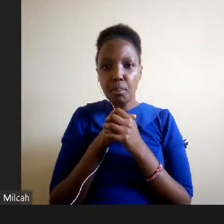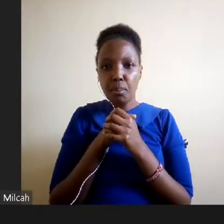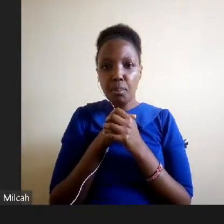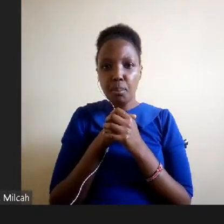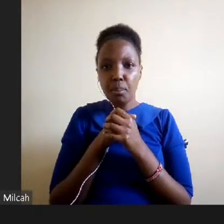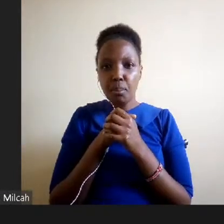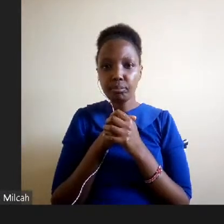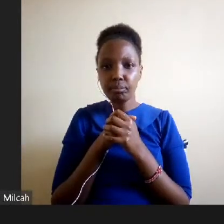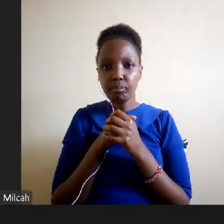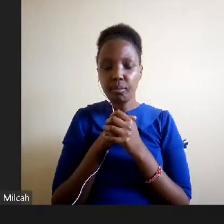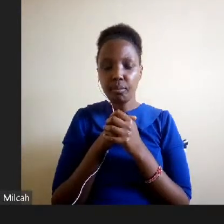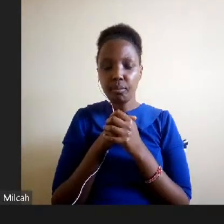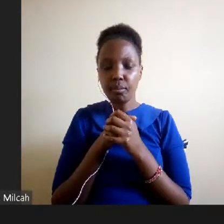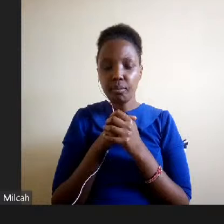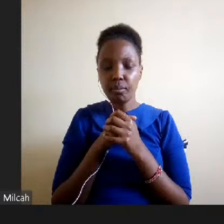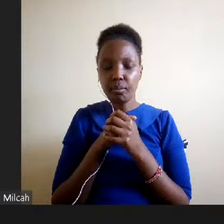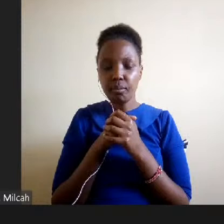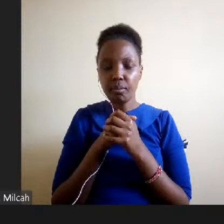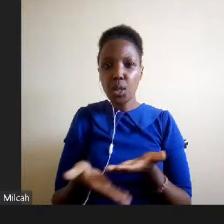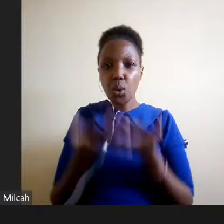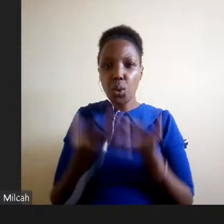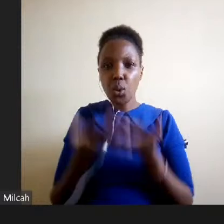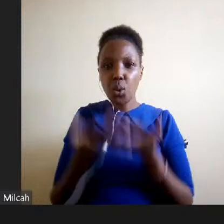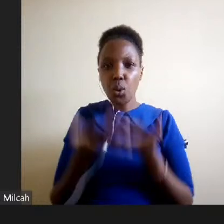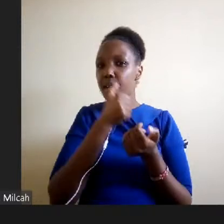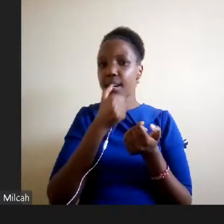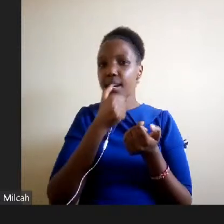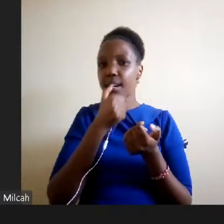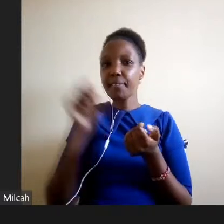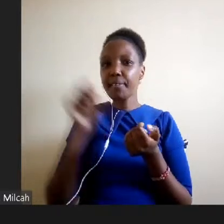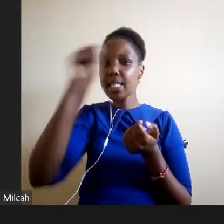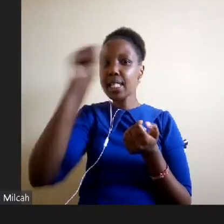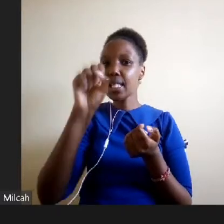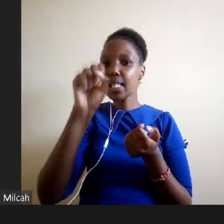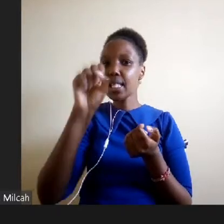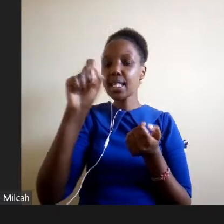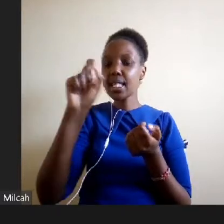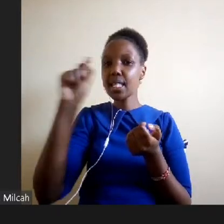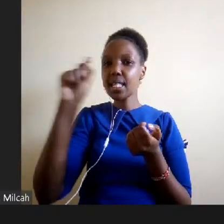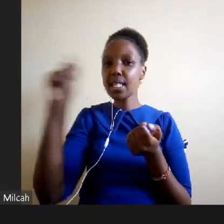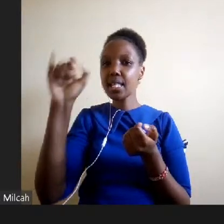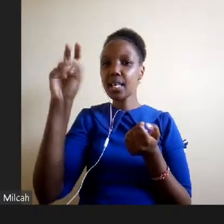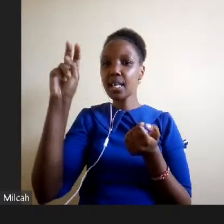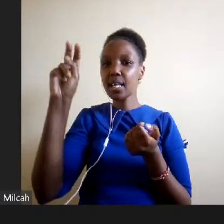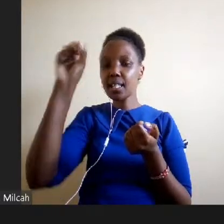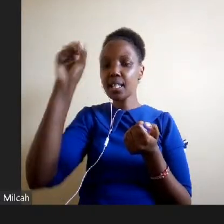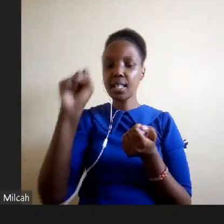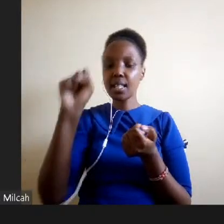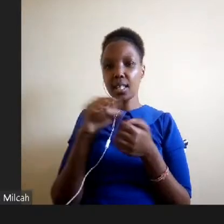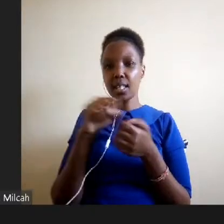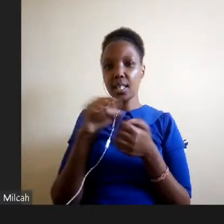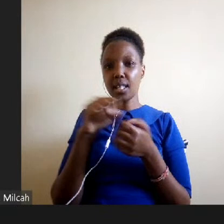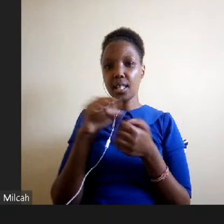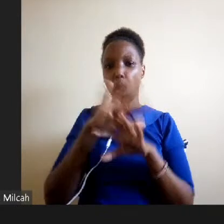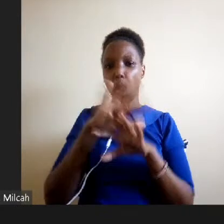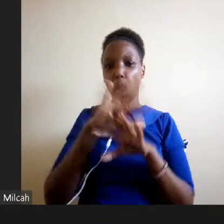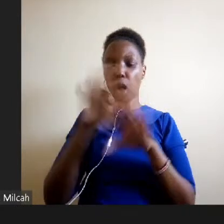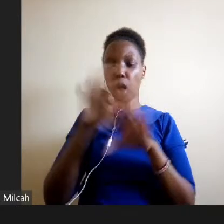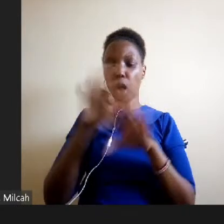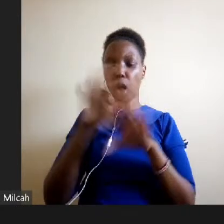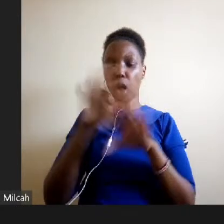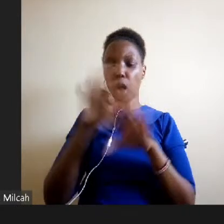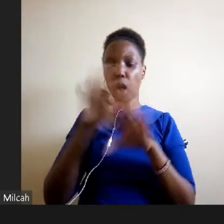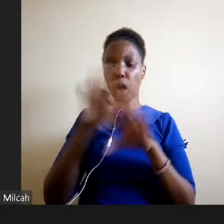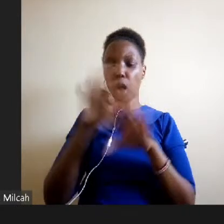this, as a parent, you're going through your children's platforms, we need to start enabling privacy across all their social media